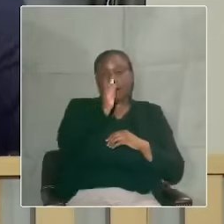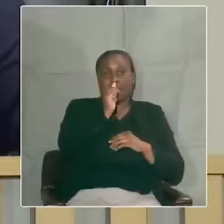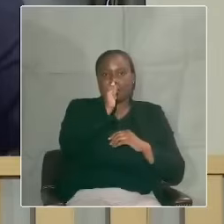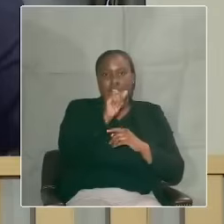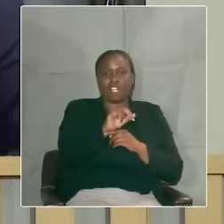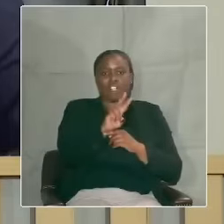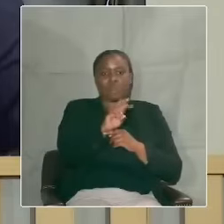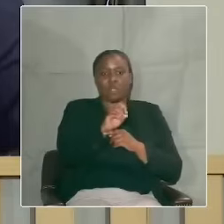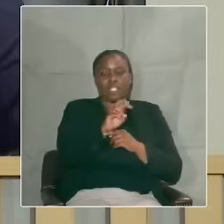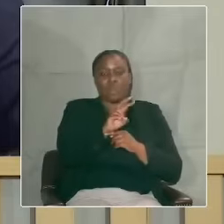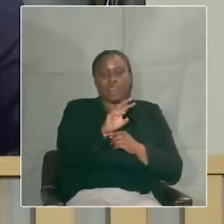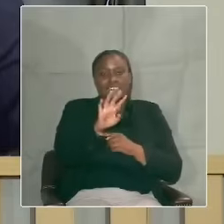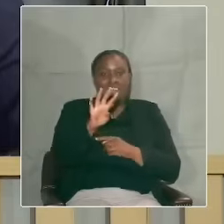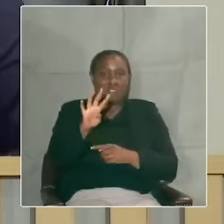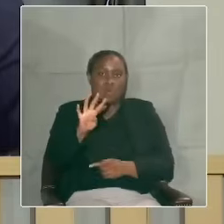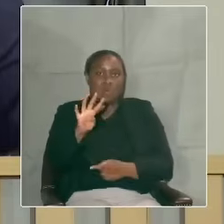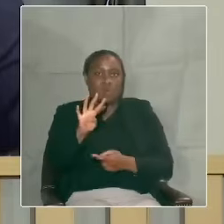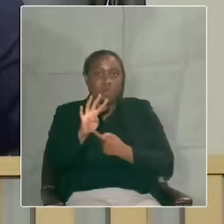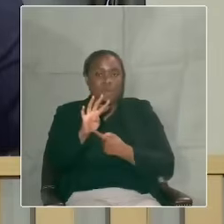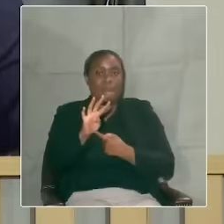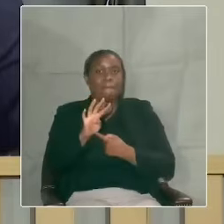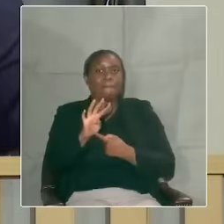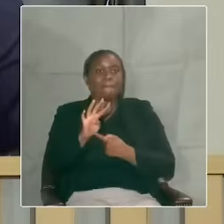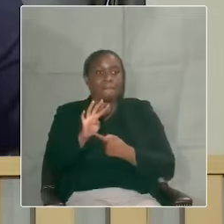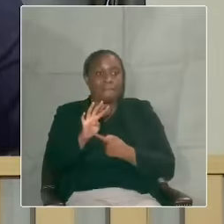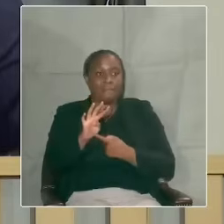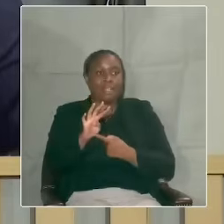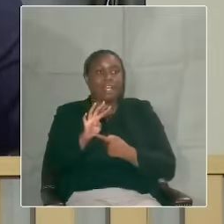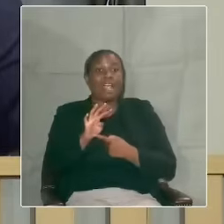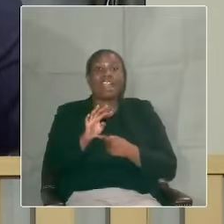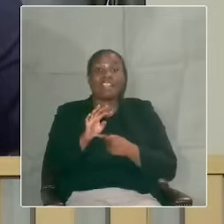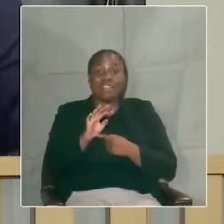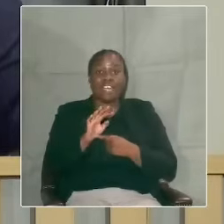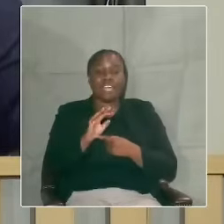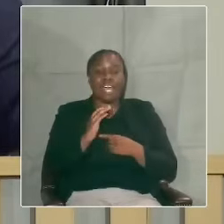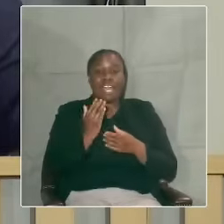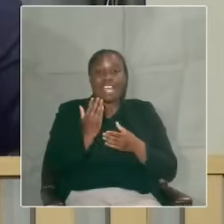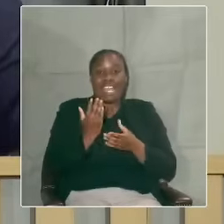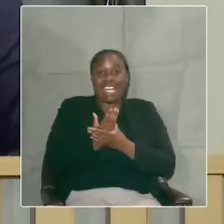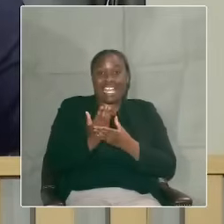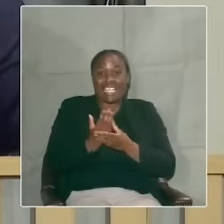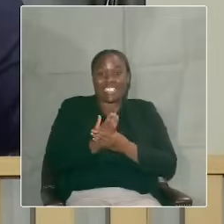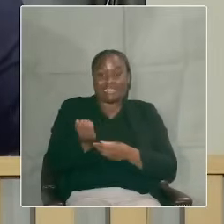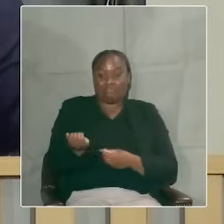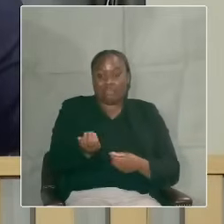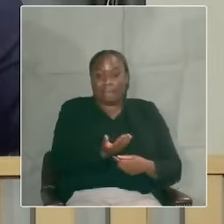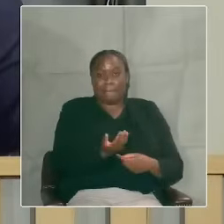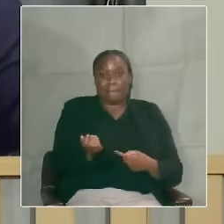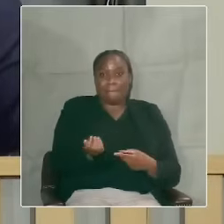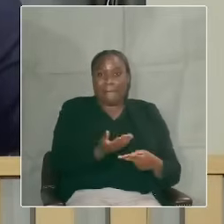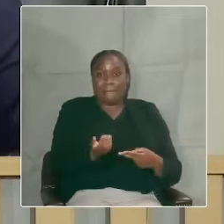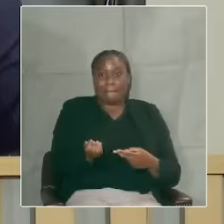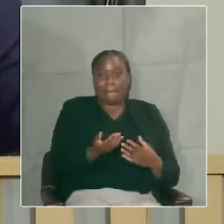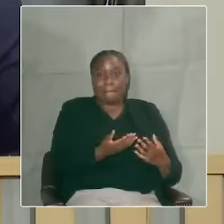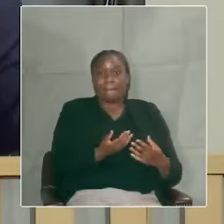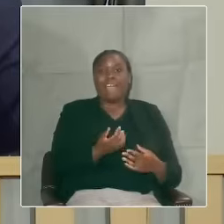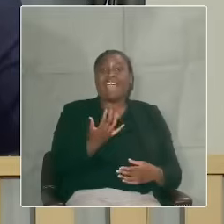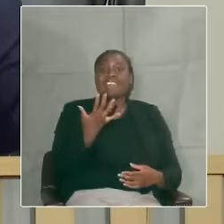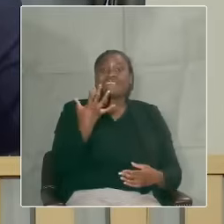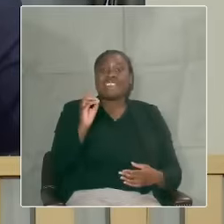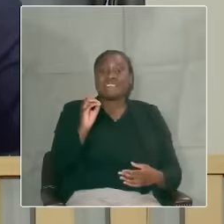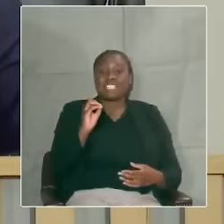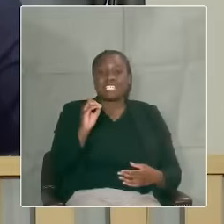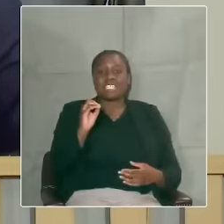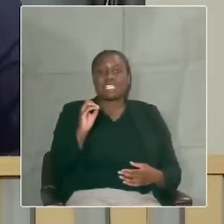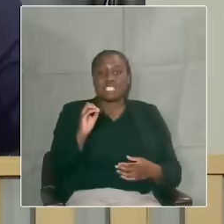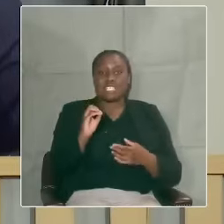2024. This resulted in additional 50 case dockets allocated to the team.